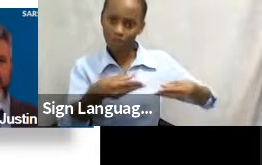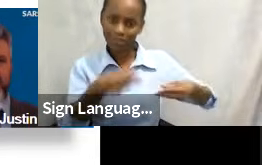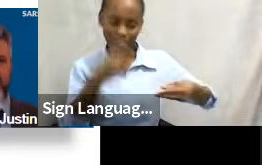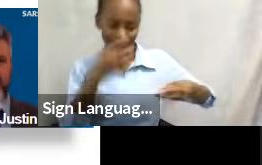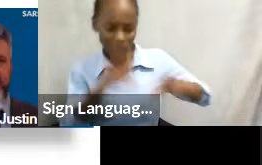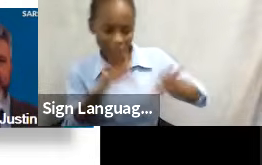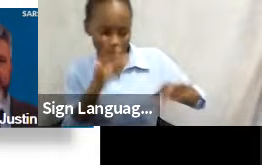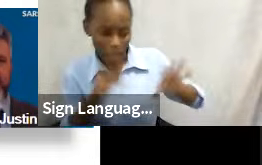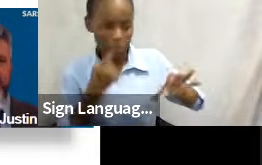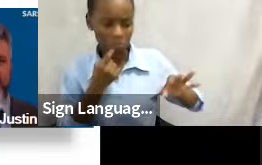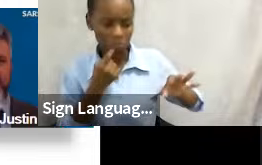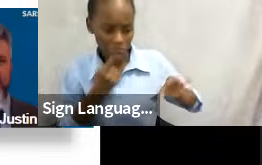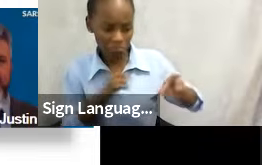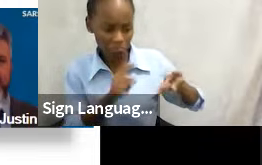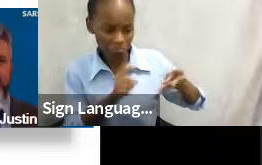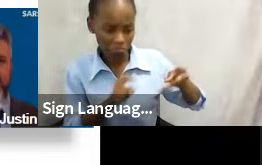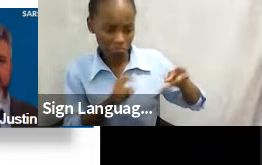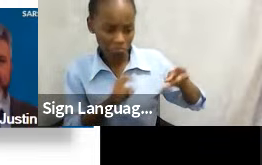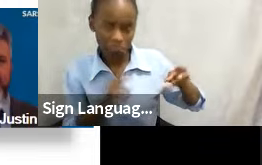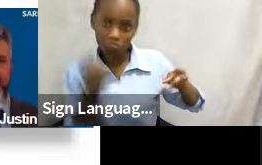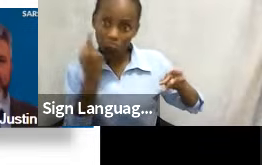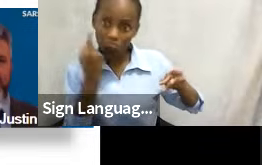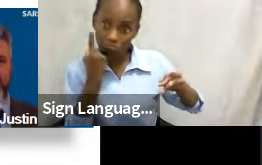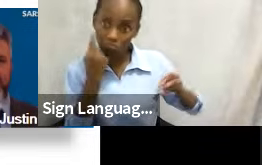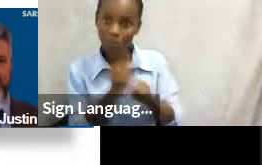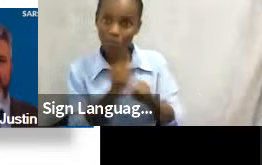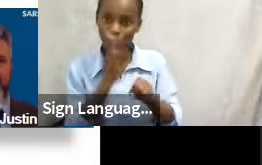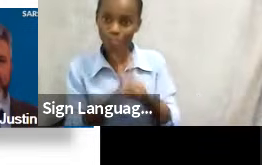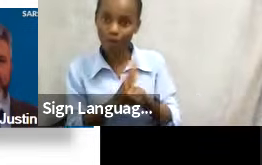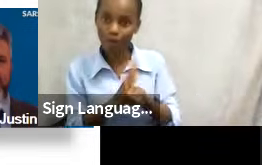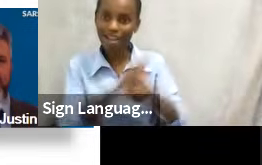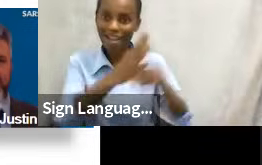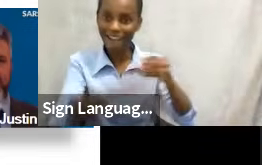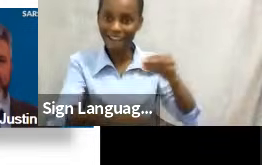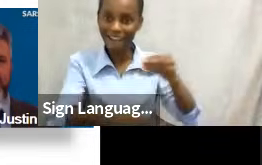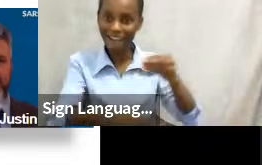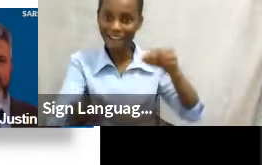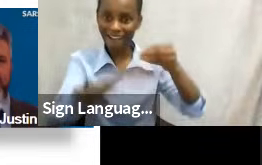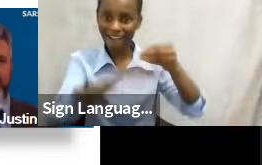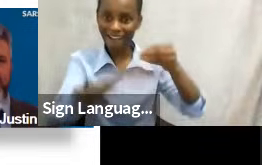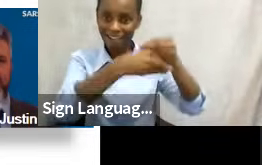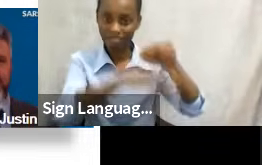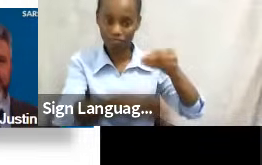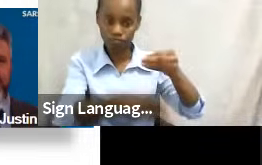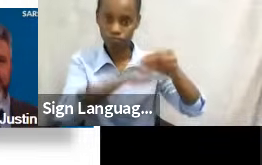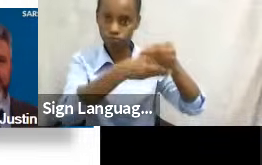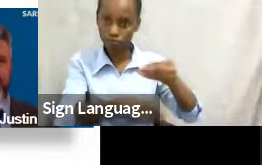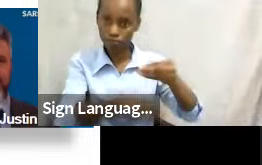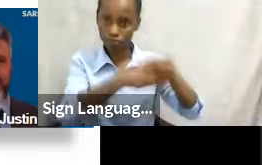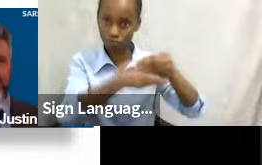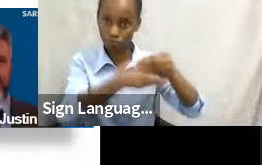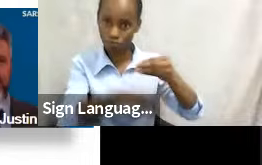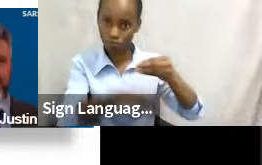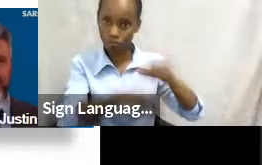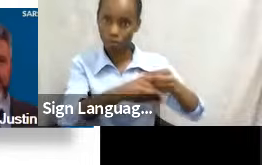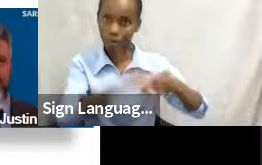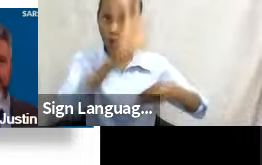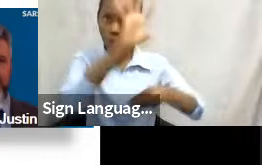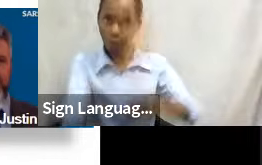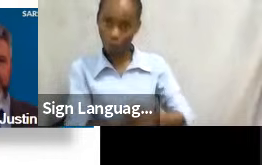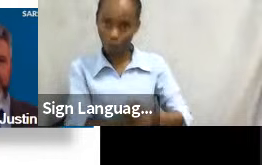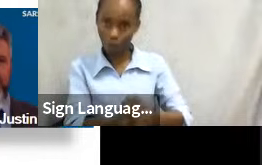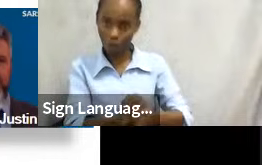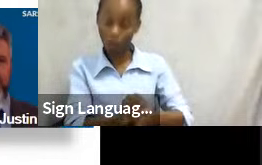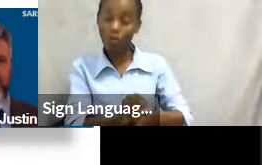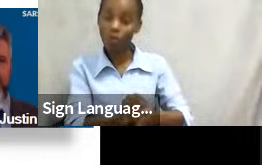them. You'll see the last bullet point I touch on our turnaround time. So if, for example, we need your medical